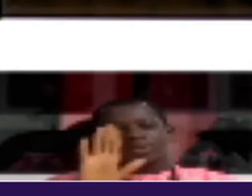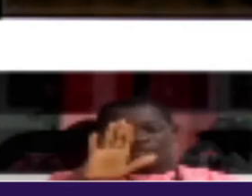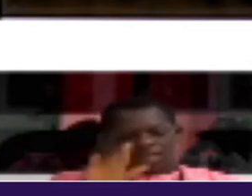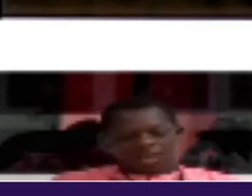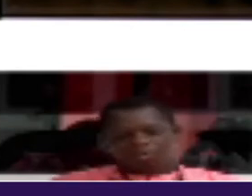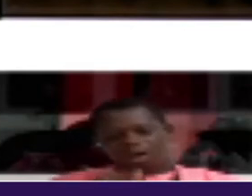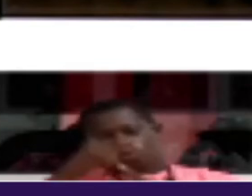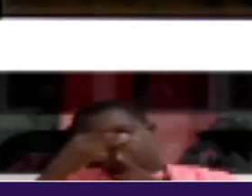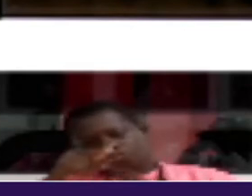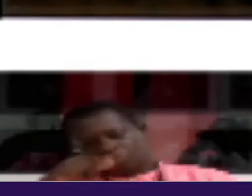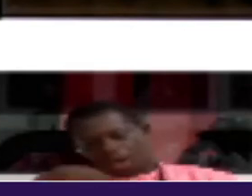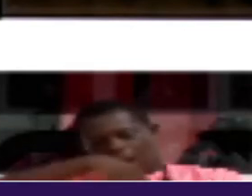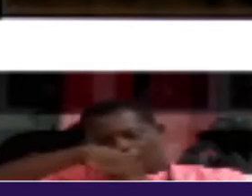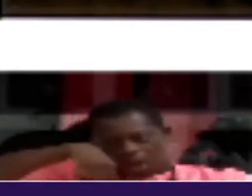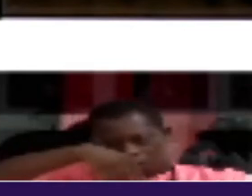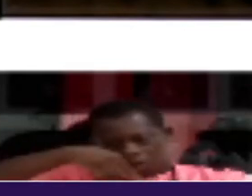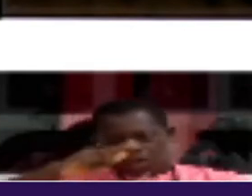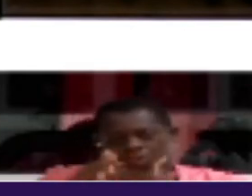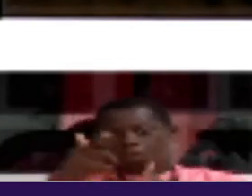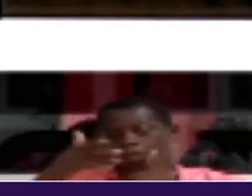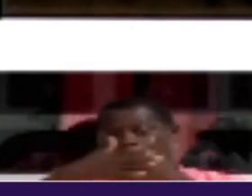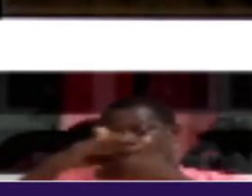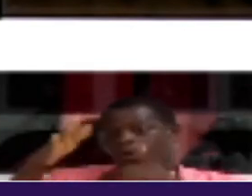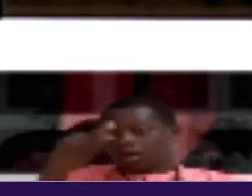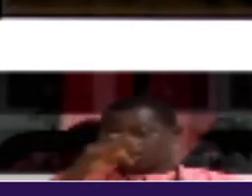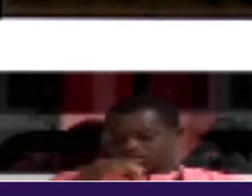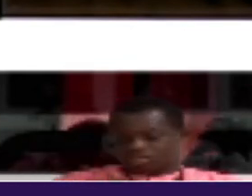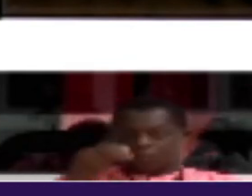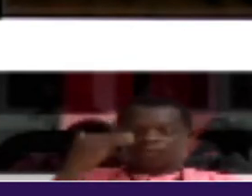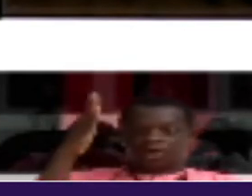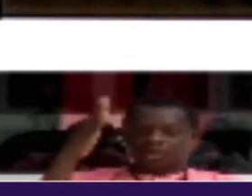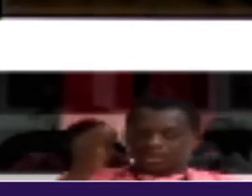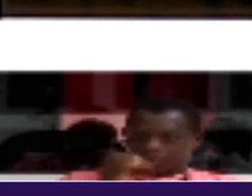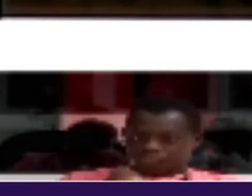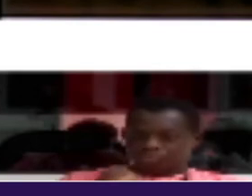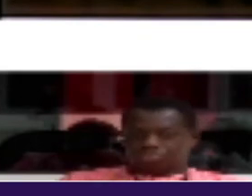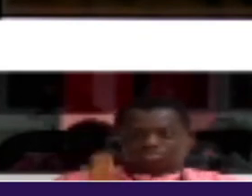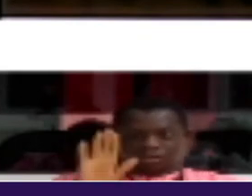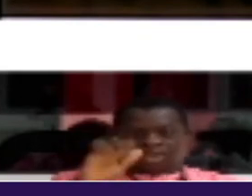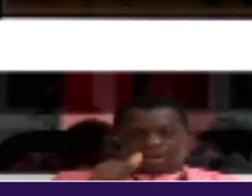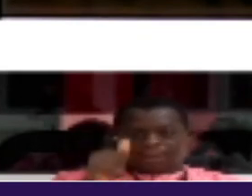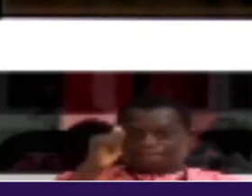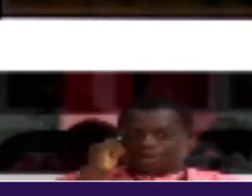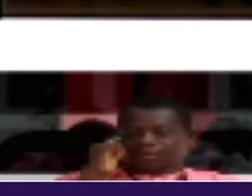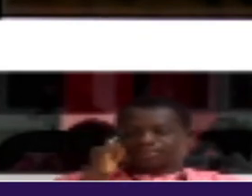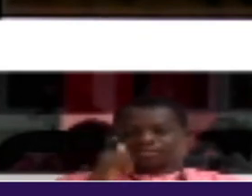hour or more, if I don't forget. So later they came back, we boarded the vehicle,